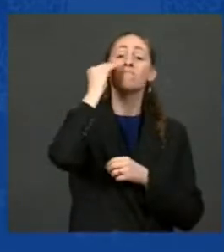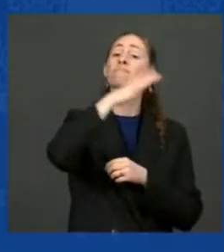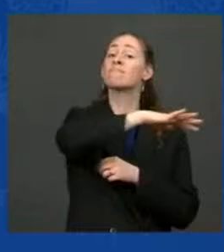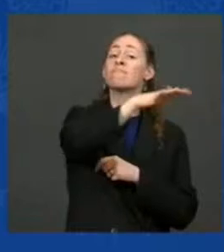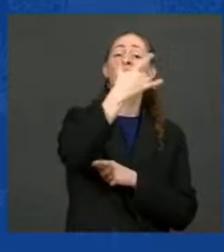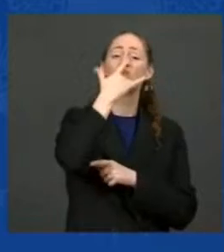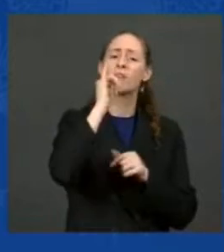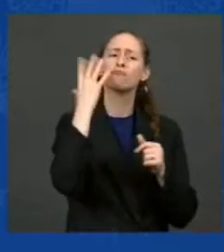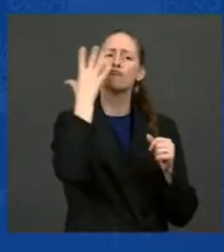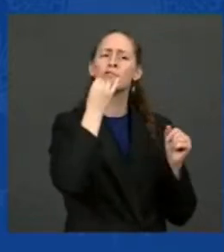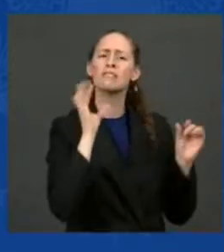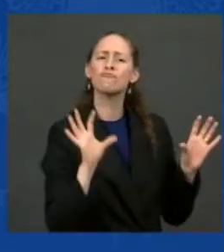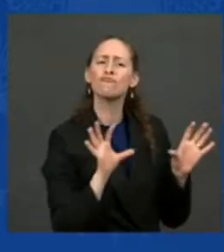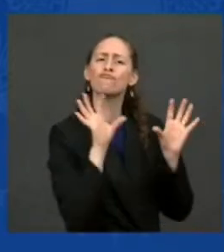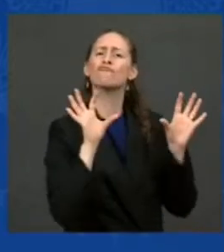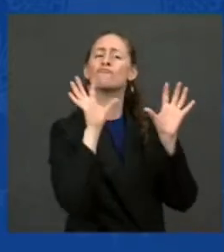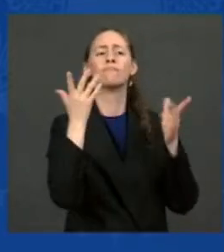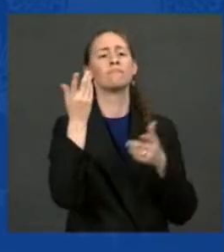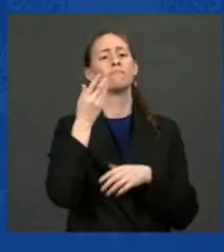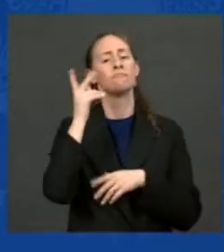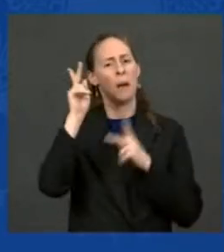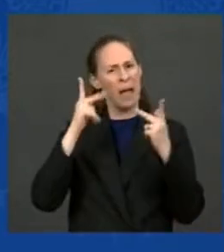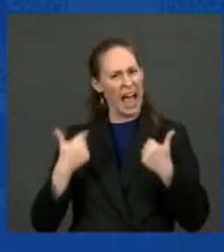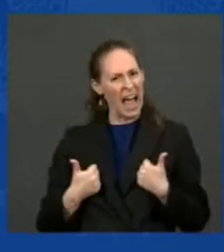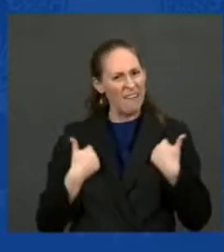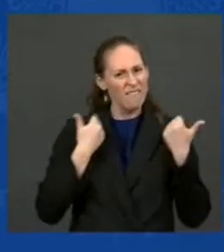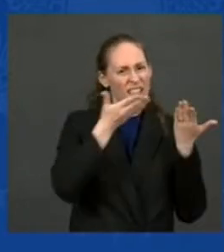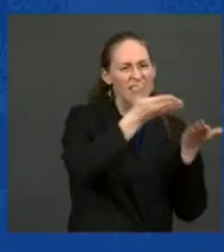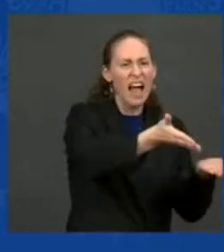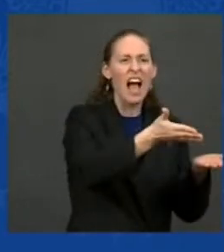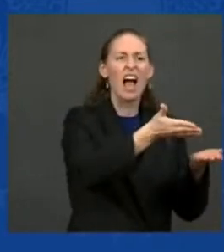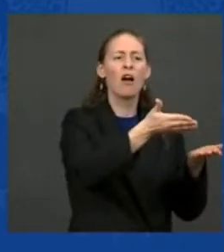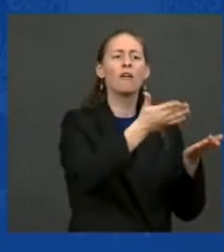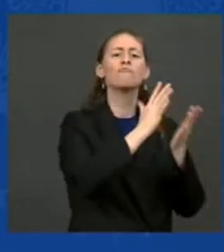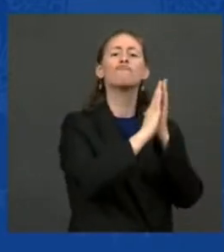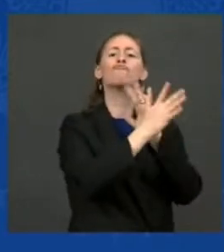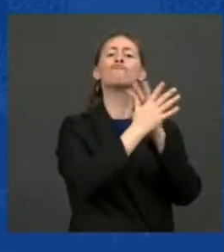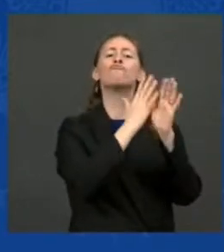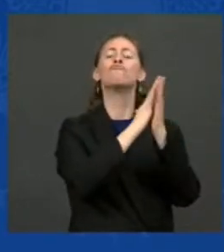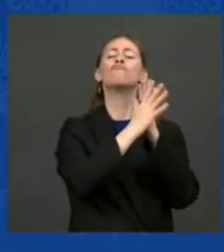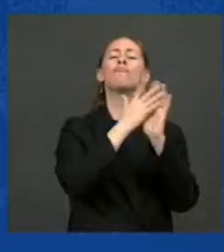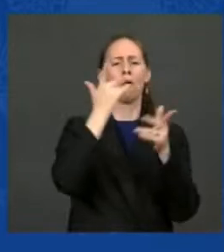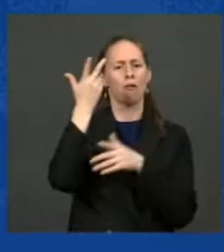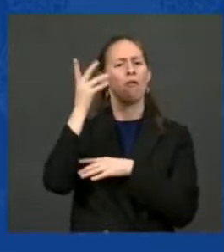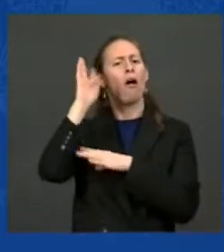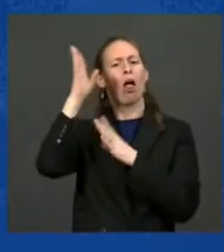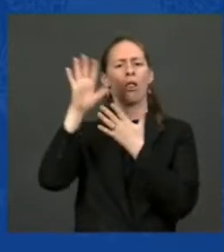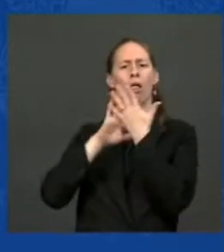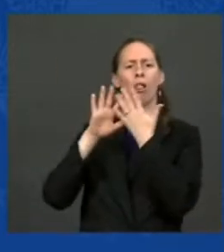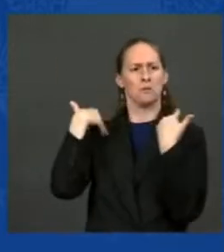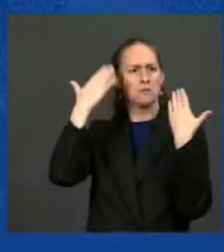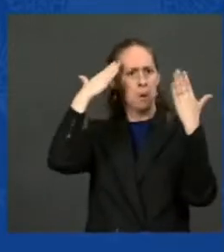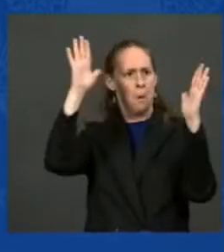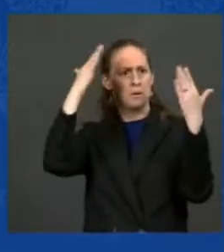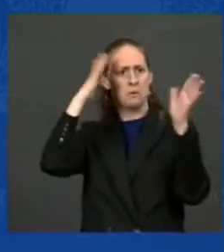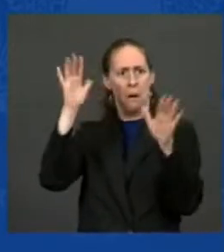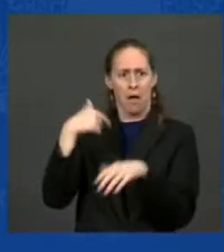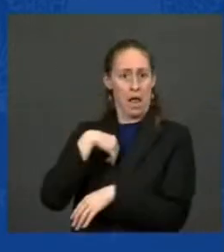People living in there rationalized that it's not me,